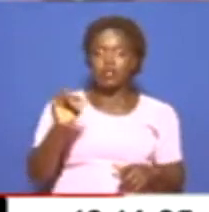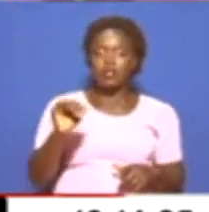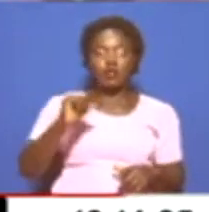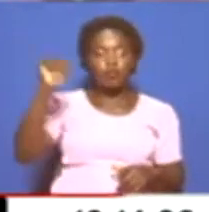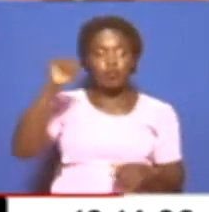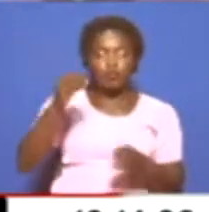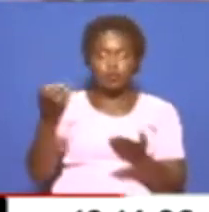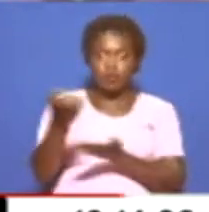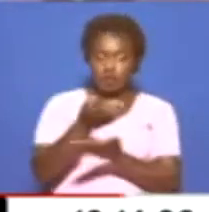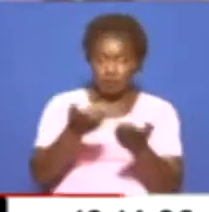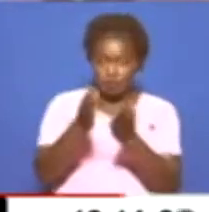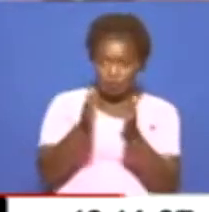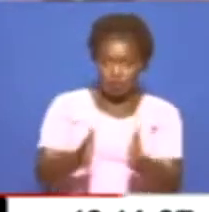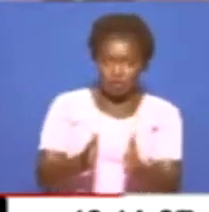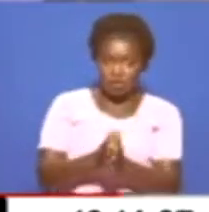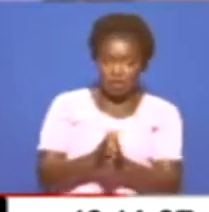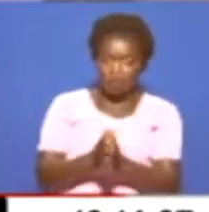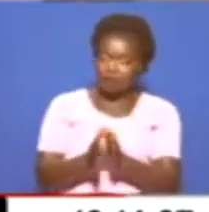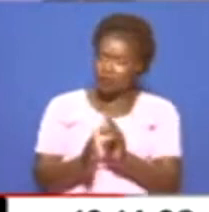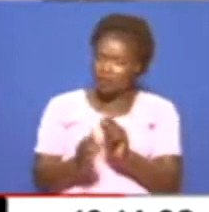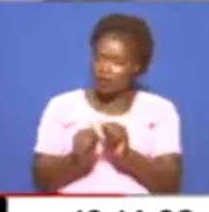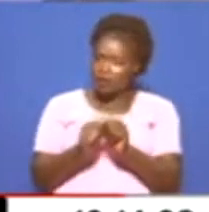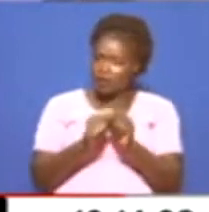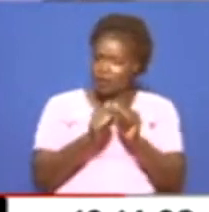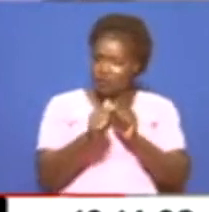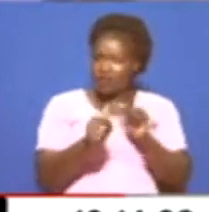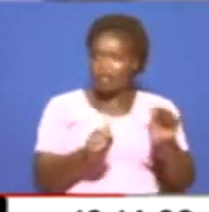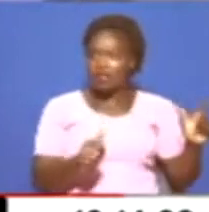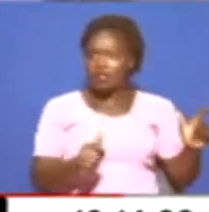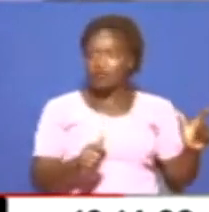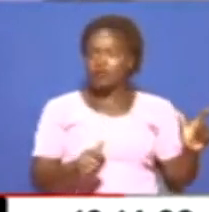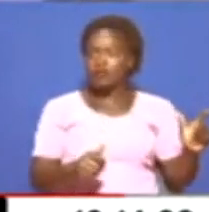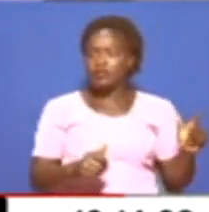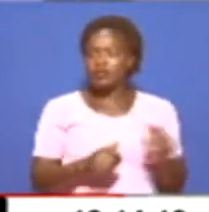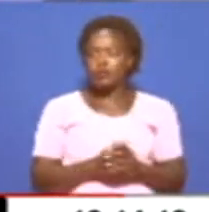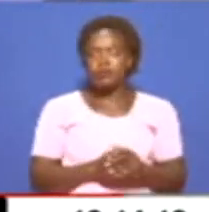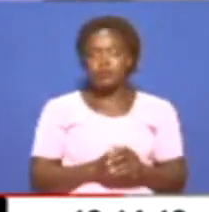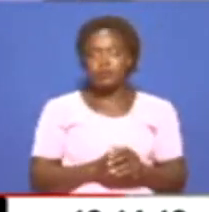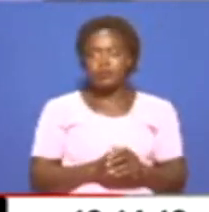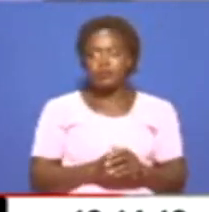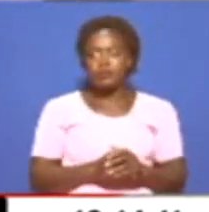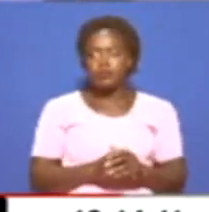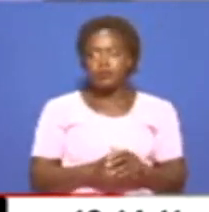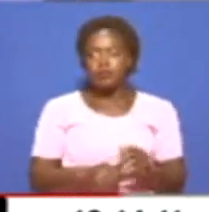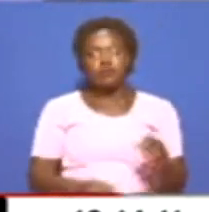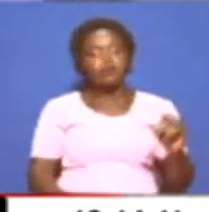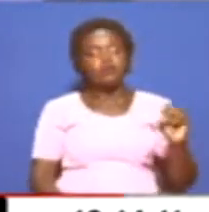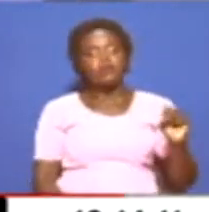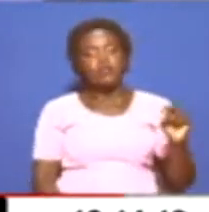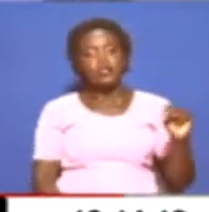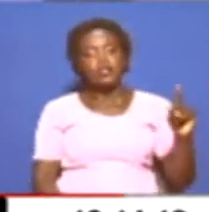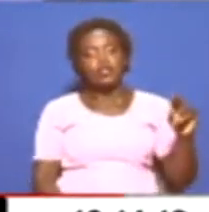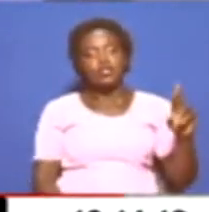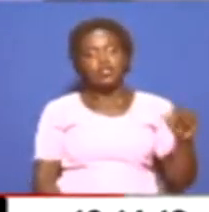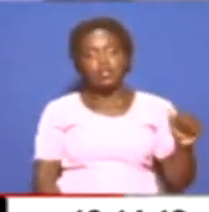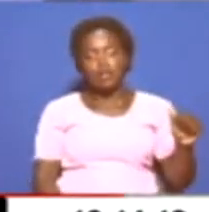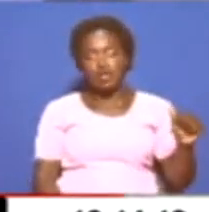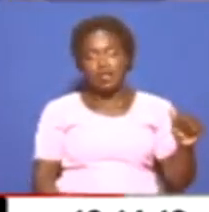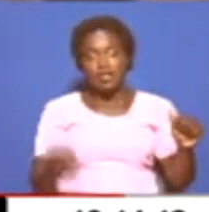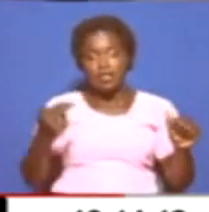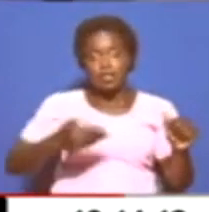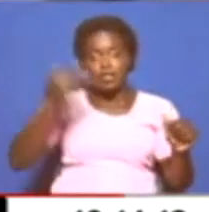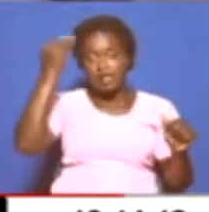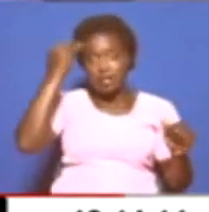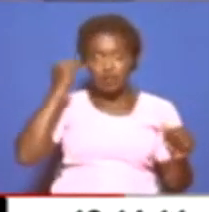on my extreme left, we have Wambui Shadrack, who is an advocate of the High Court of Kenya. Perhaps to